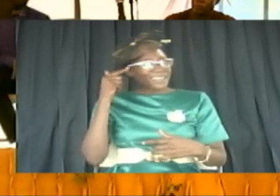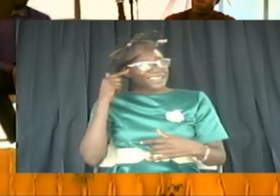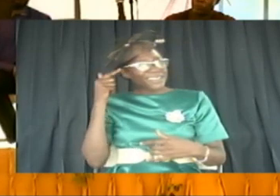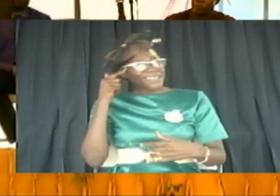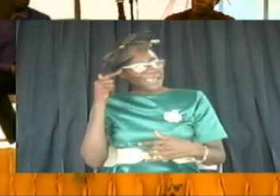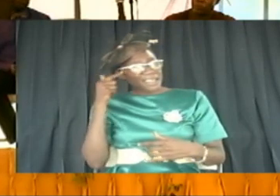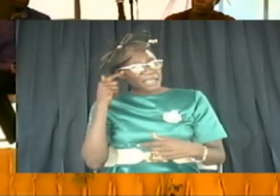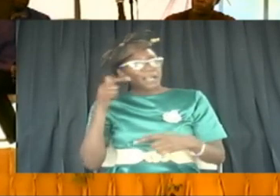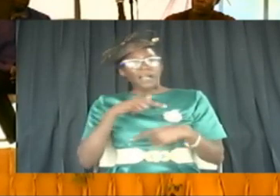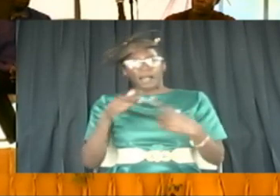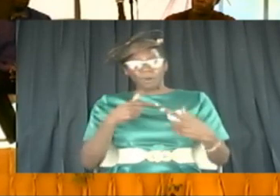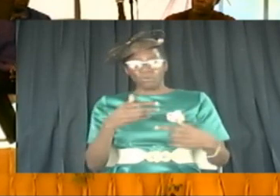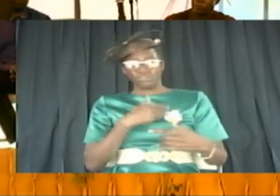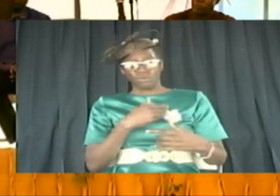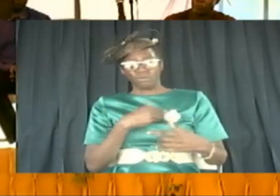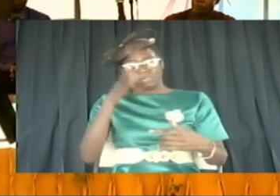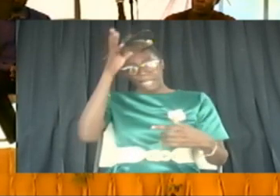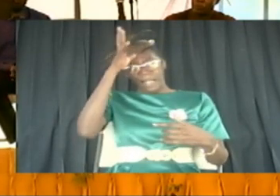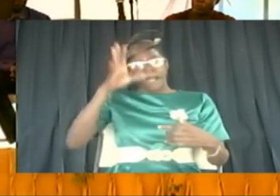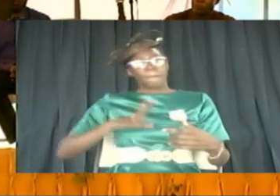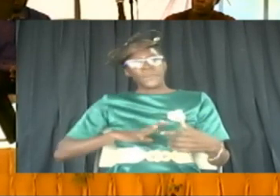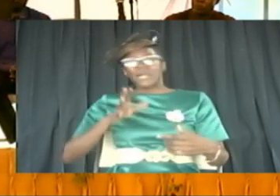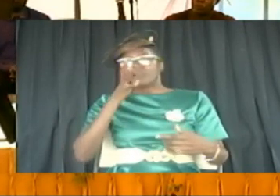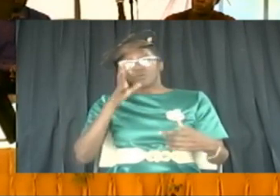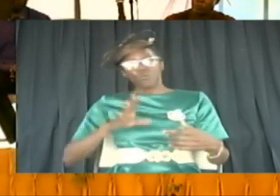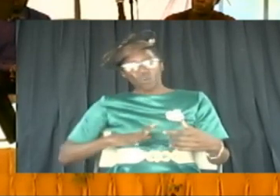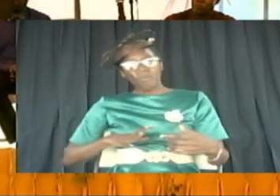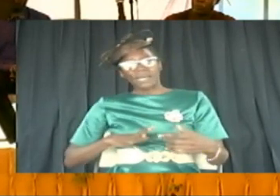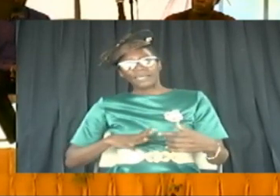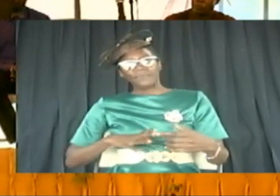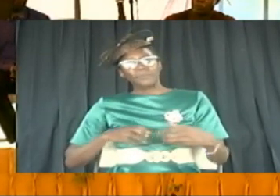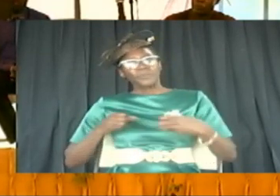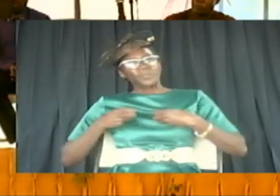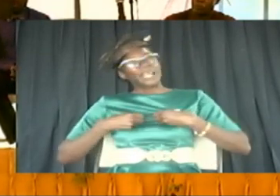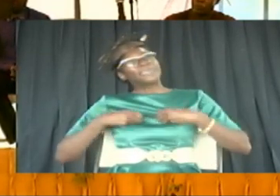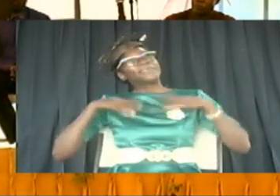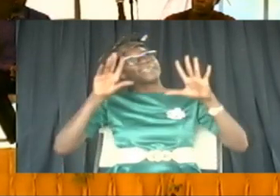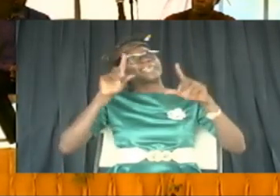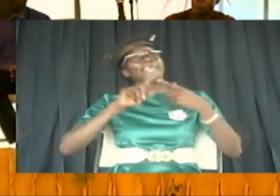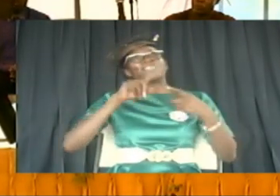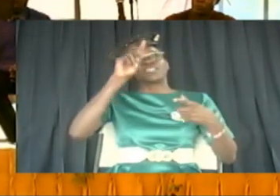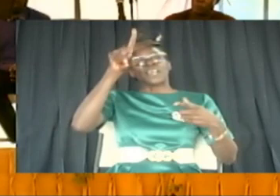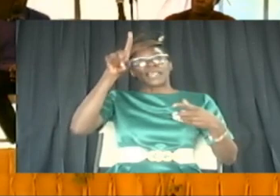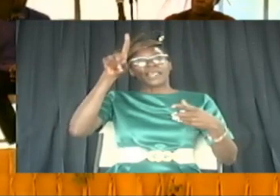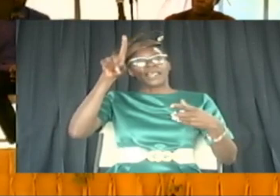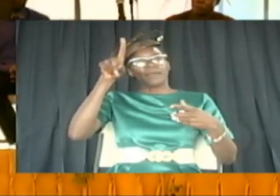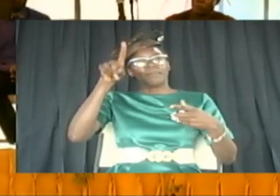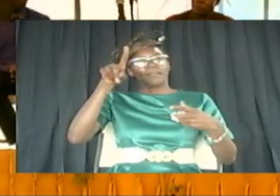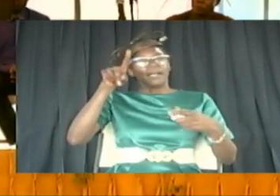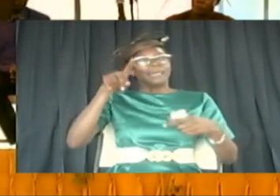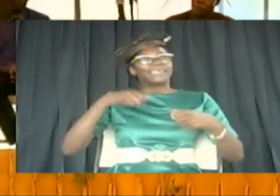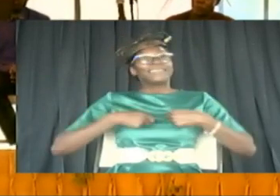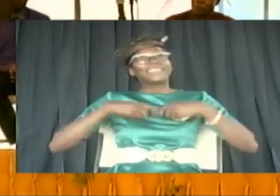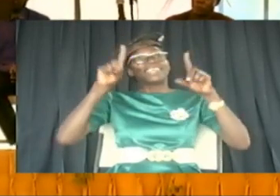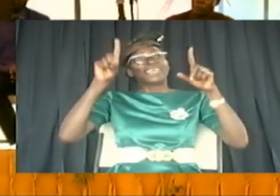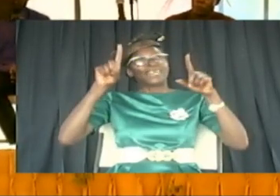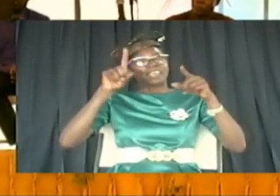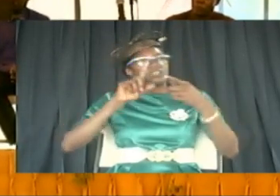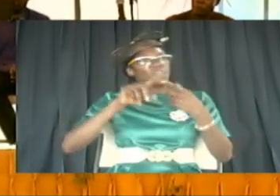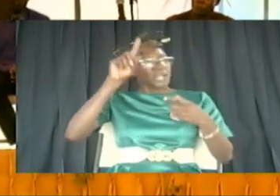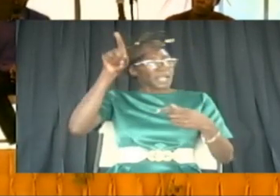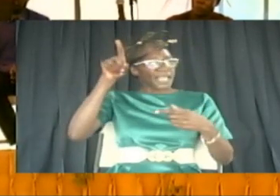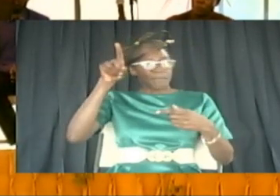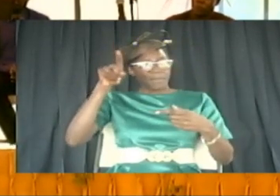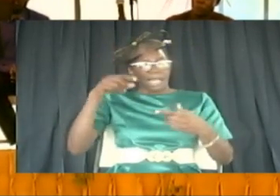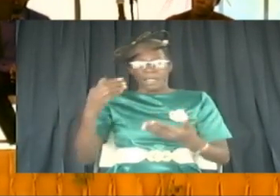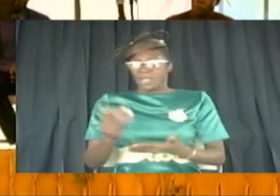A man or woman that is dedicated to him and that is dedicated to his cause, there is